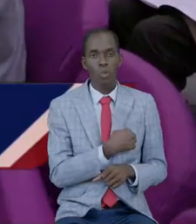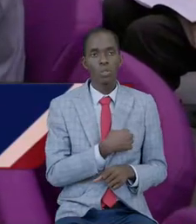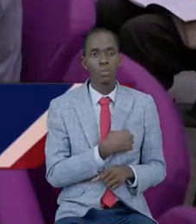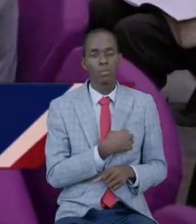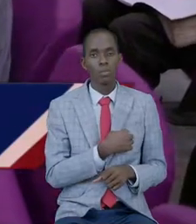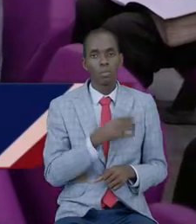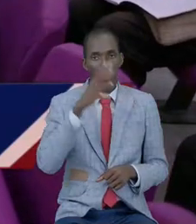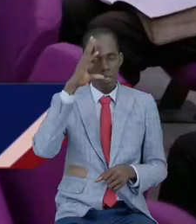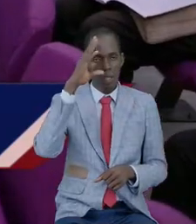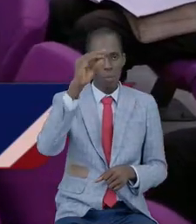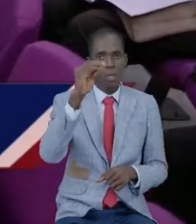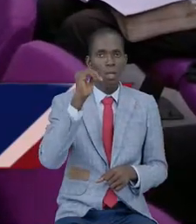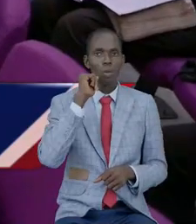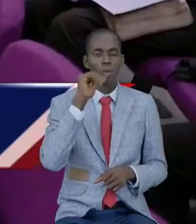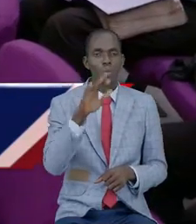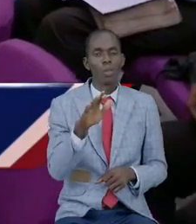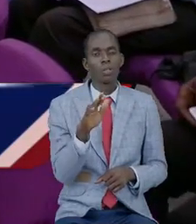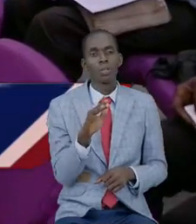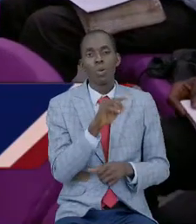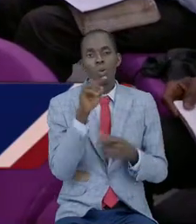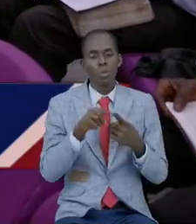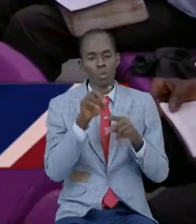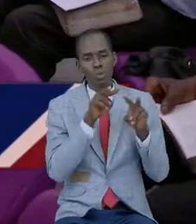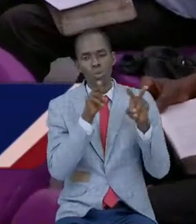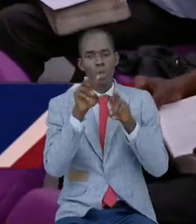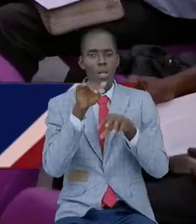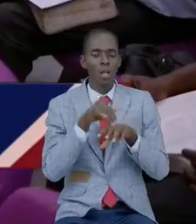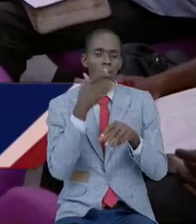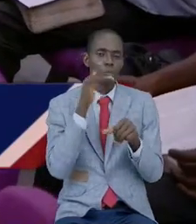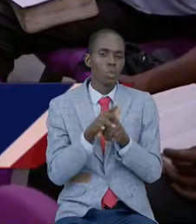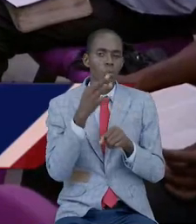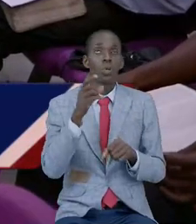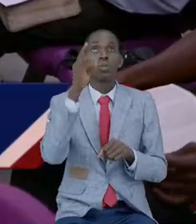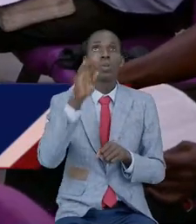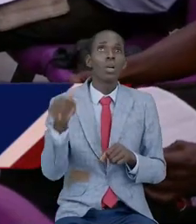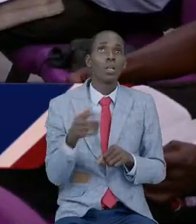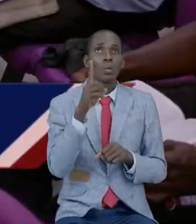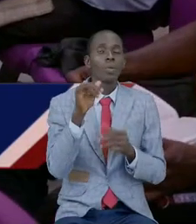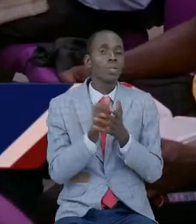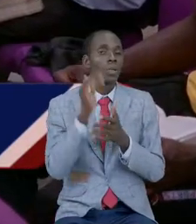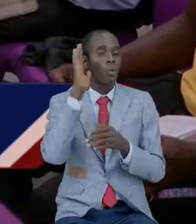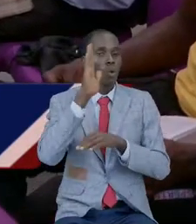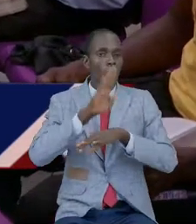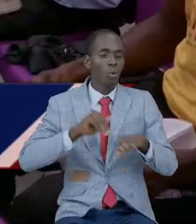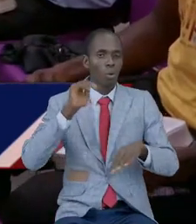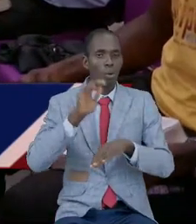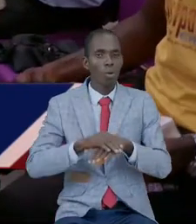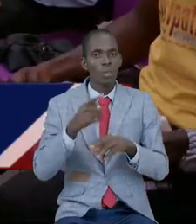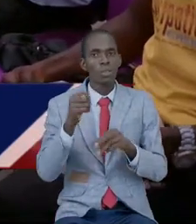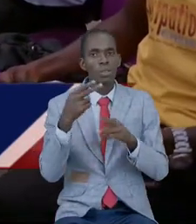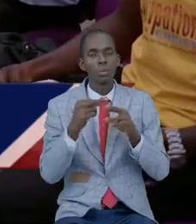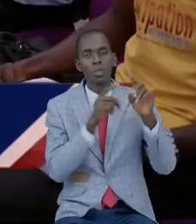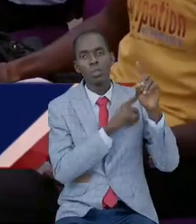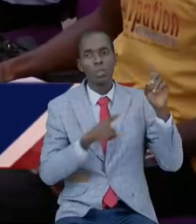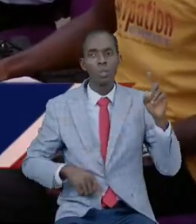we we look at the promise of god whosoever shall call on the name of the lord